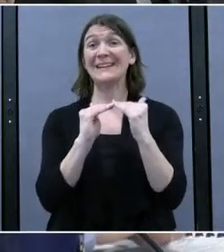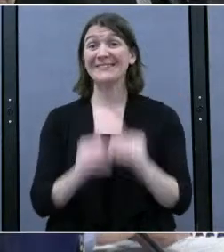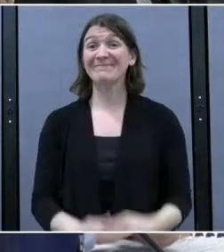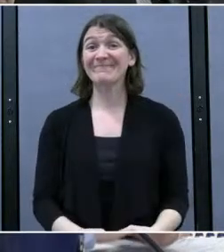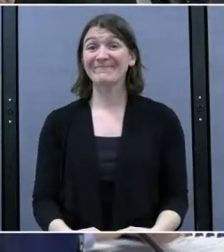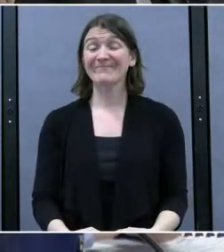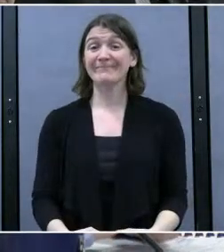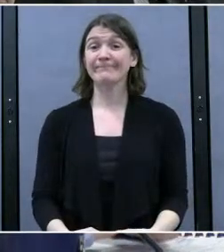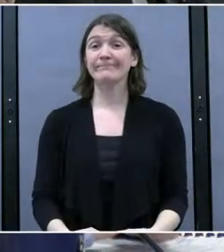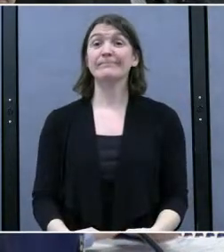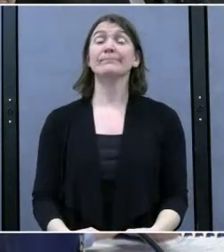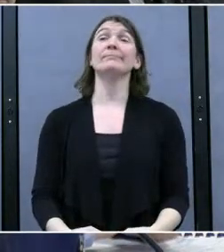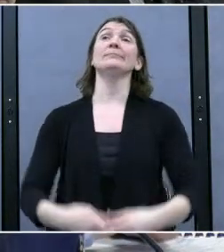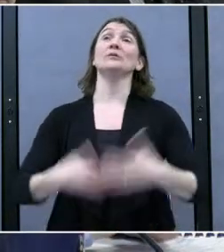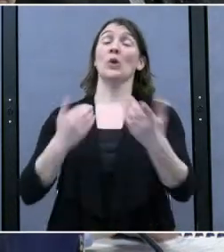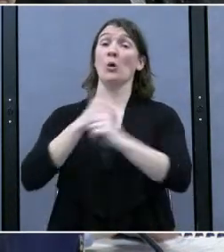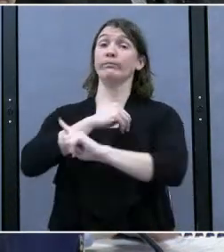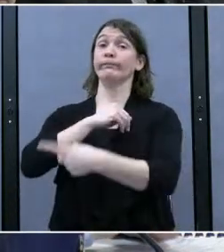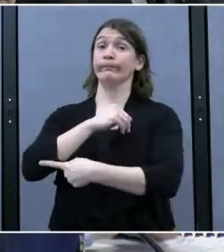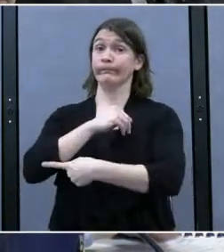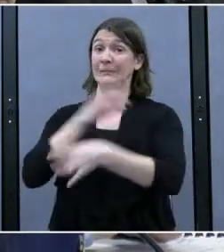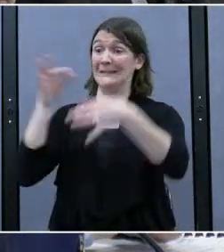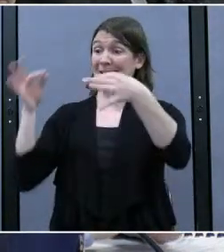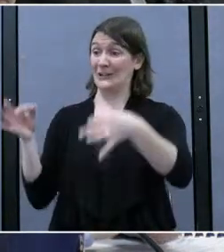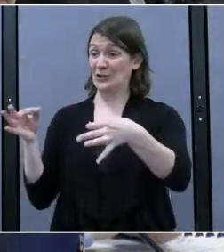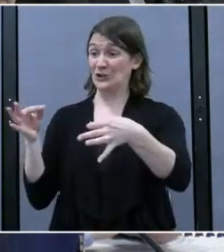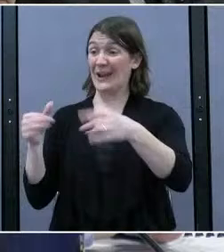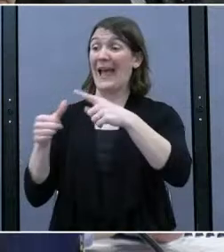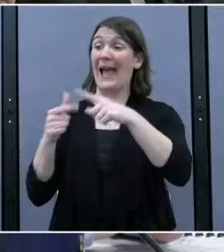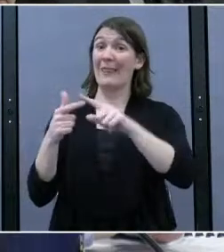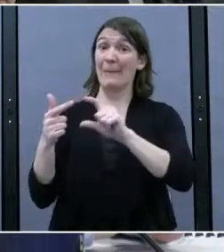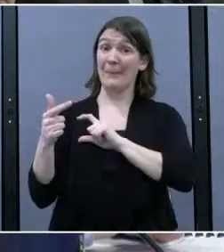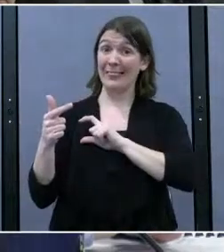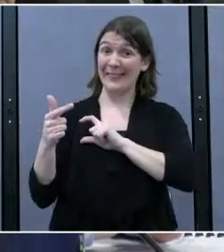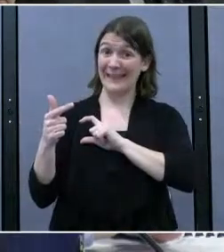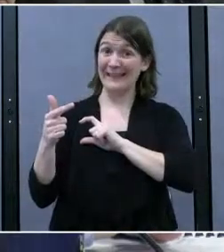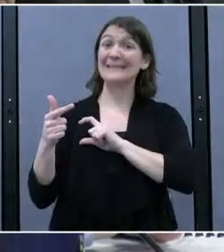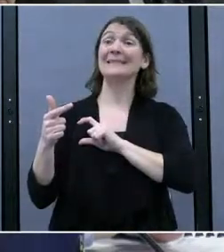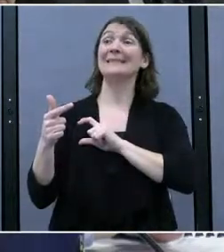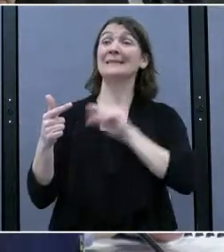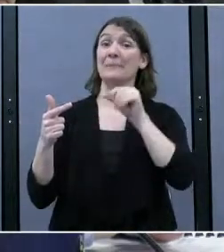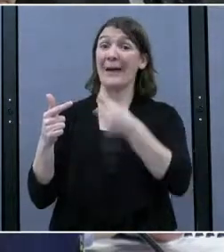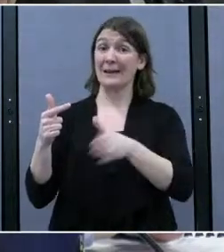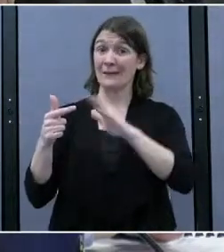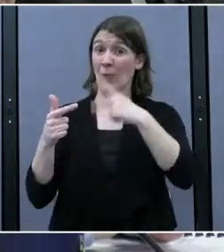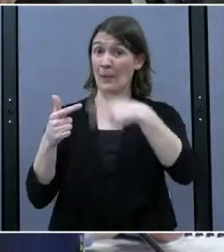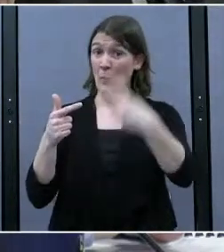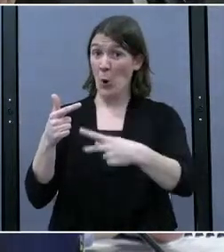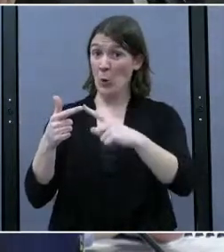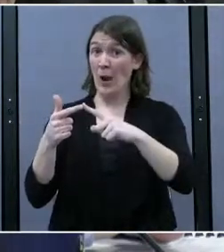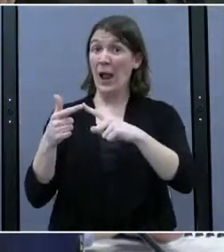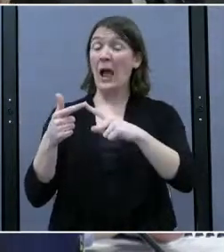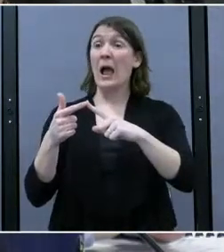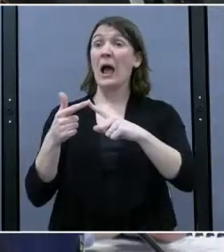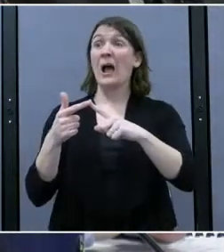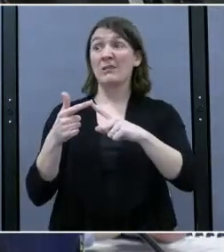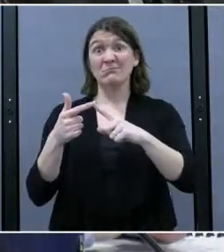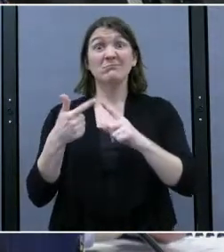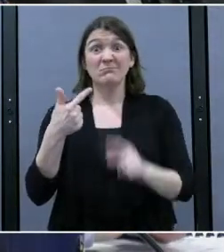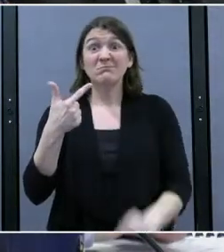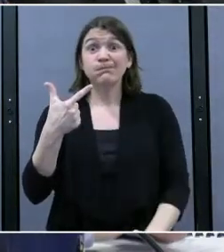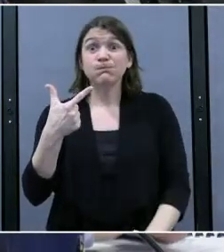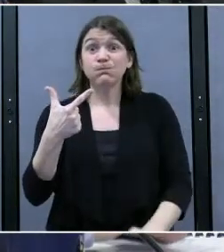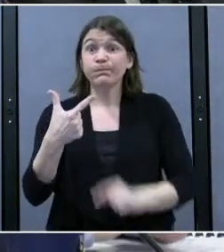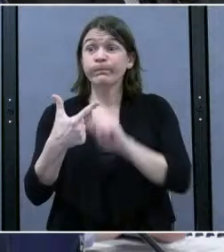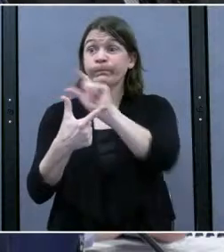And so that solid waste decision plus the police spending kind of had baked two